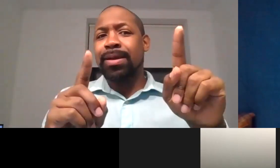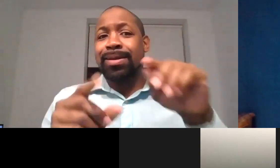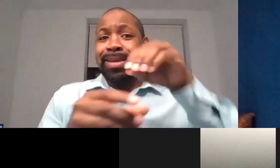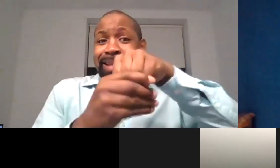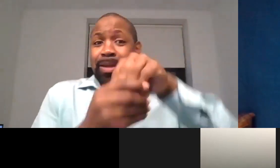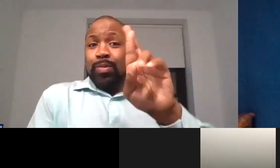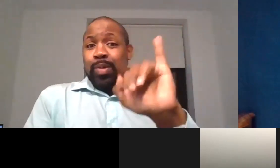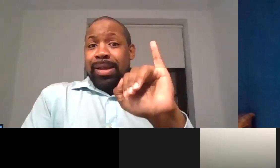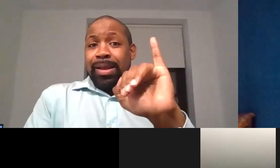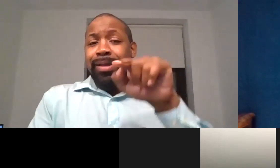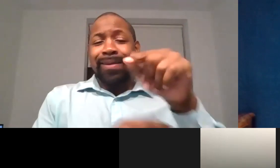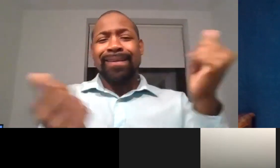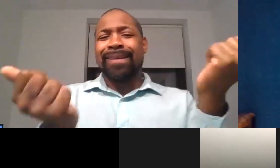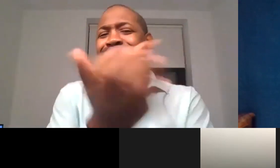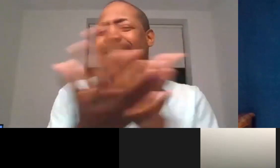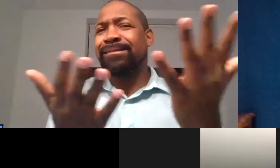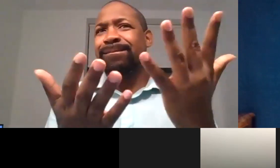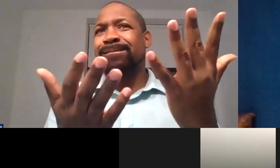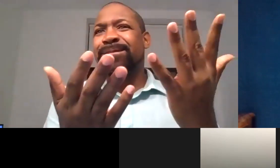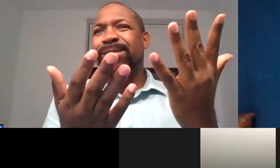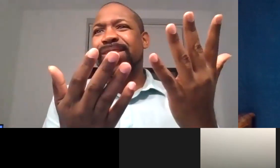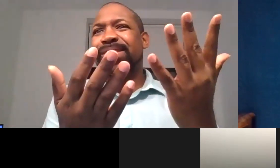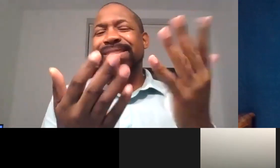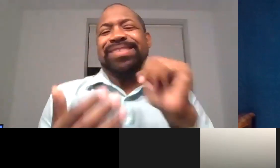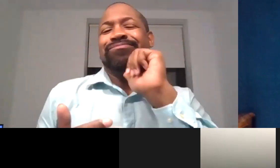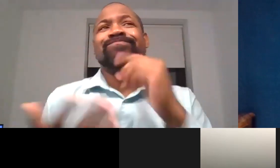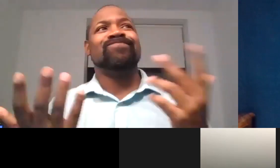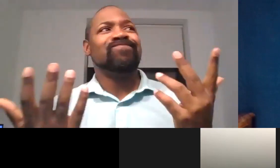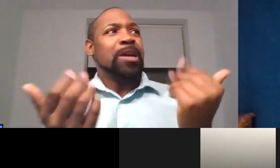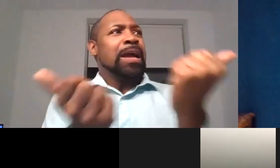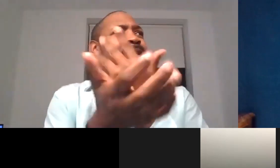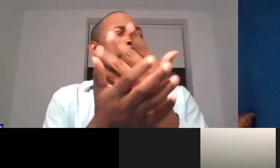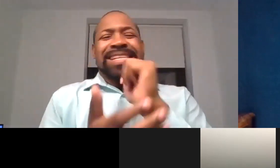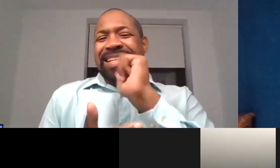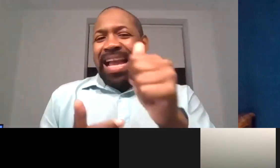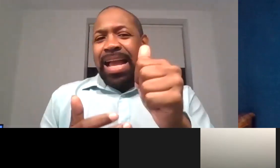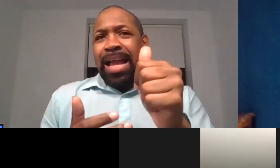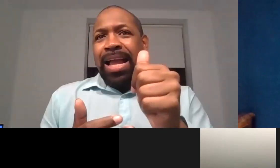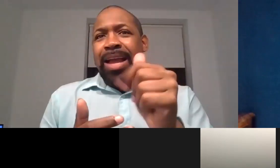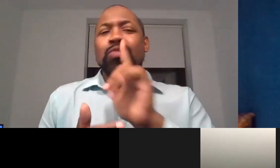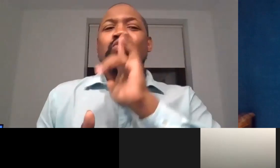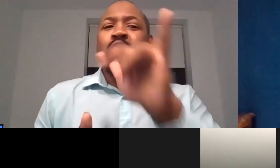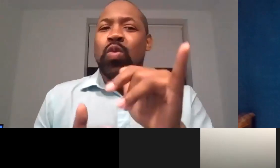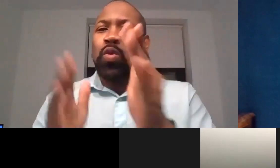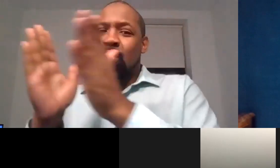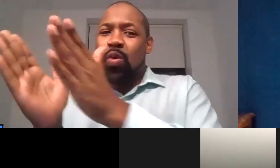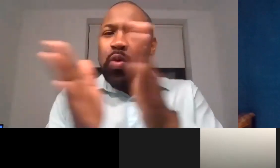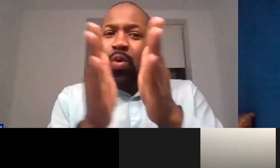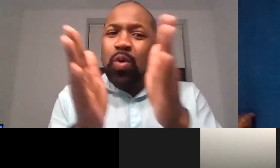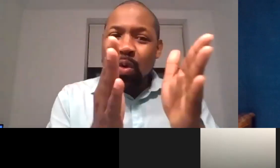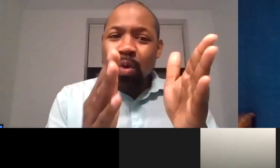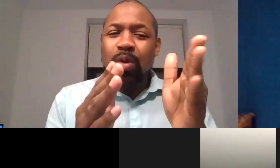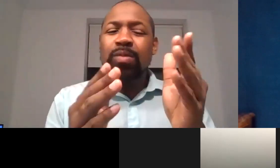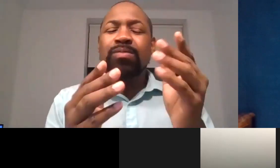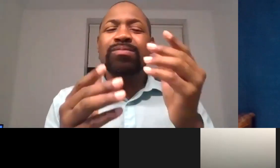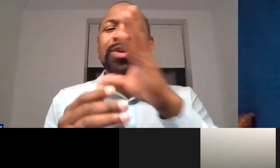vaccine is out now. And in Rhode Island, it seems that everything is